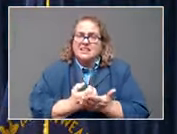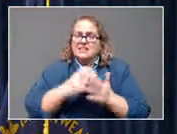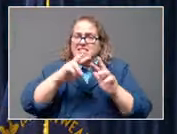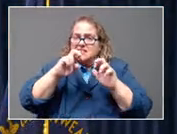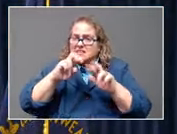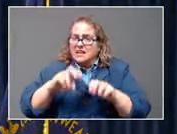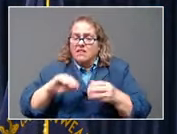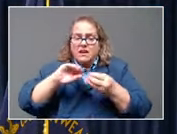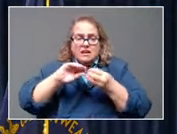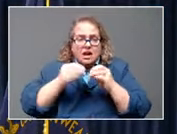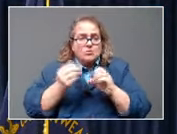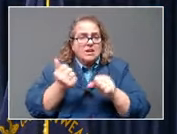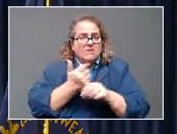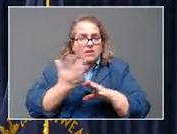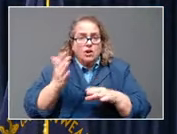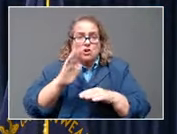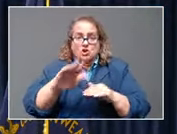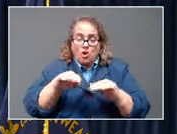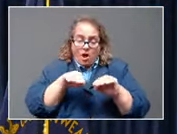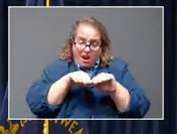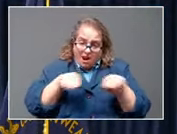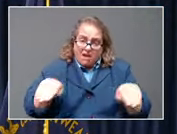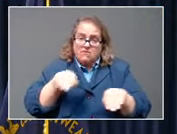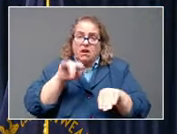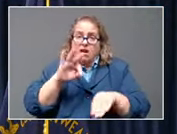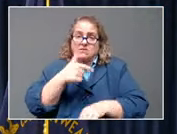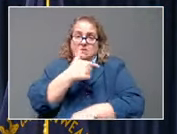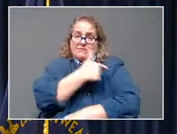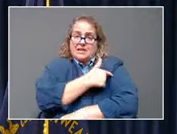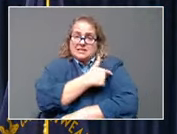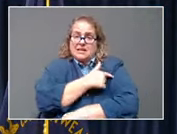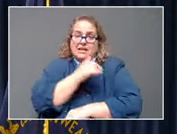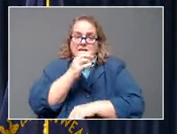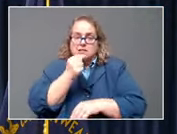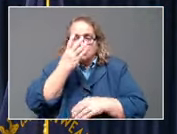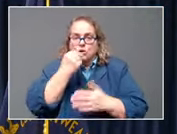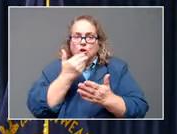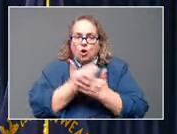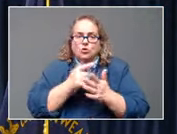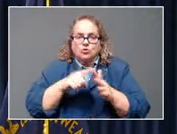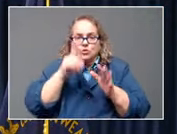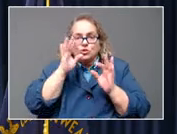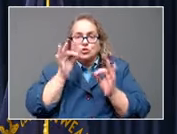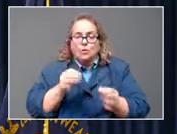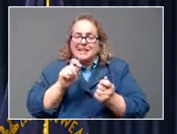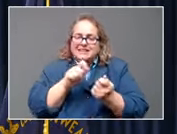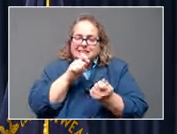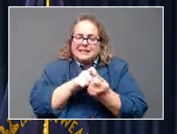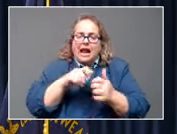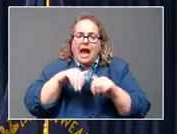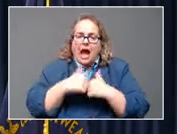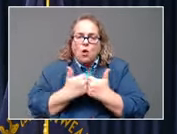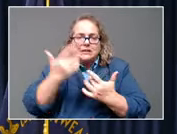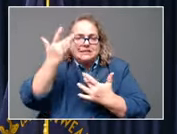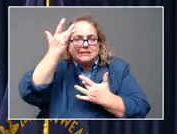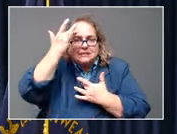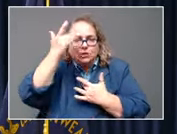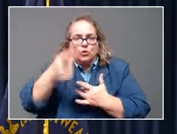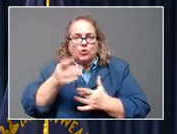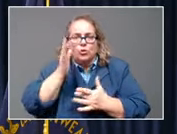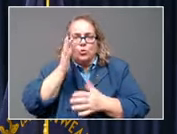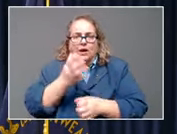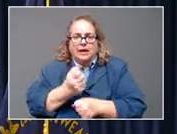in on your level of vaccination is pretty close to determining almost exactly how sick you get if you get